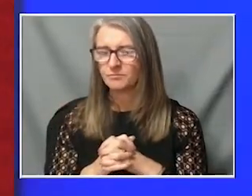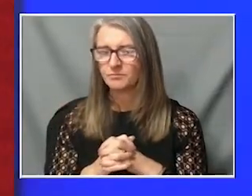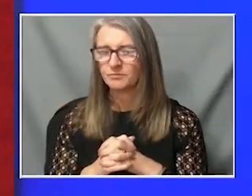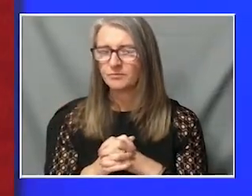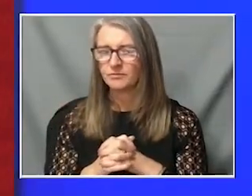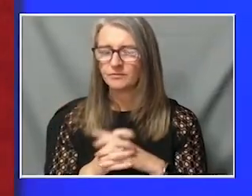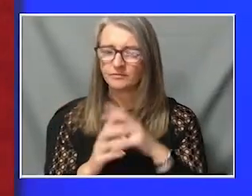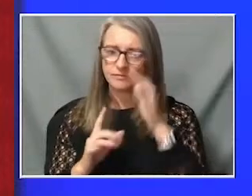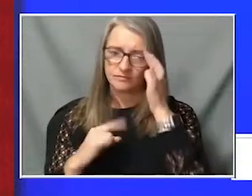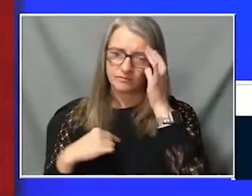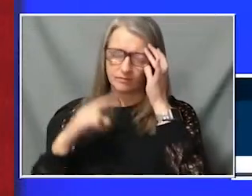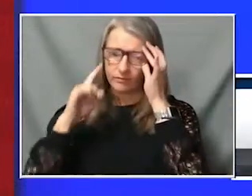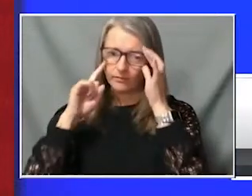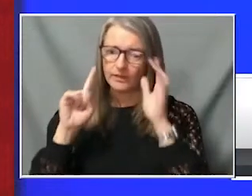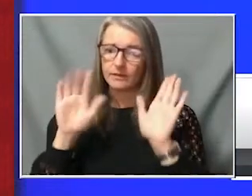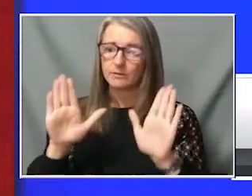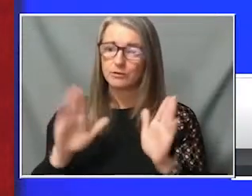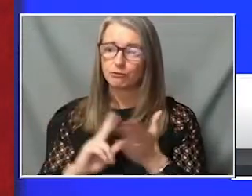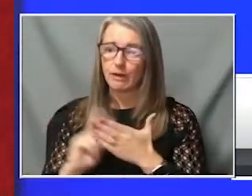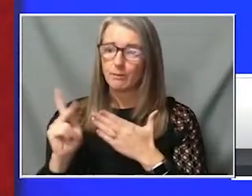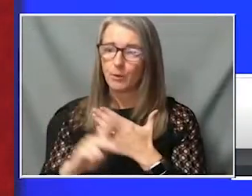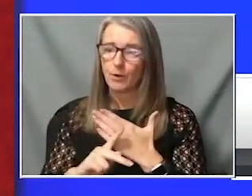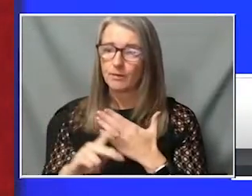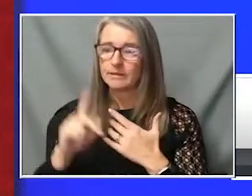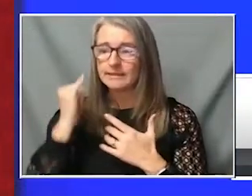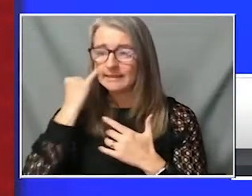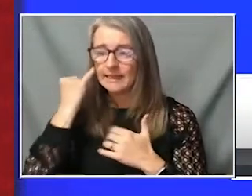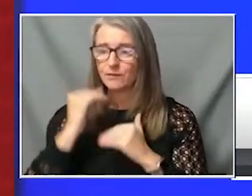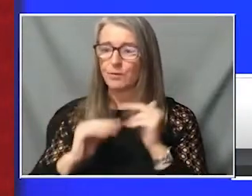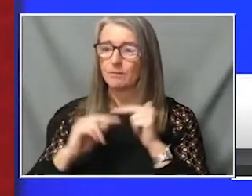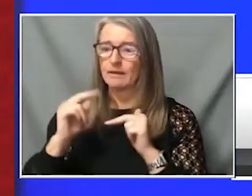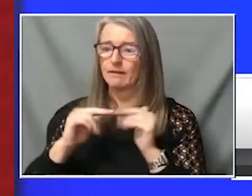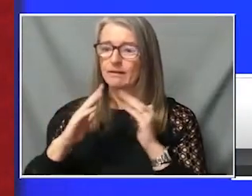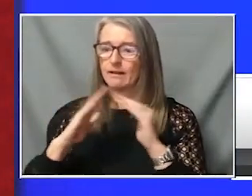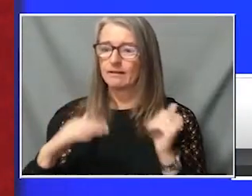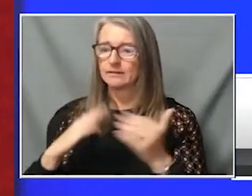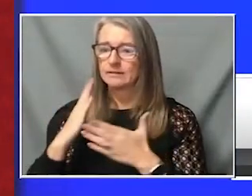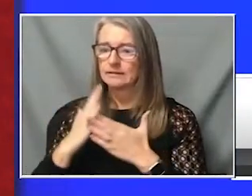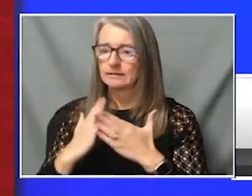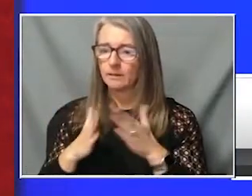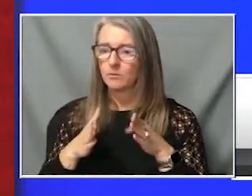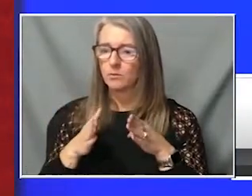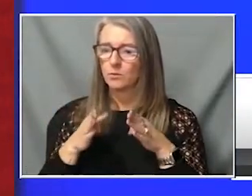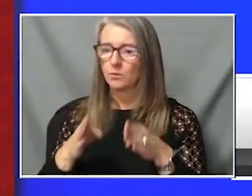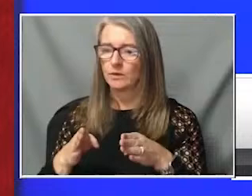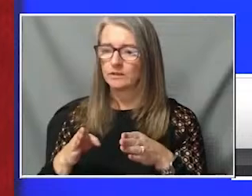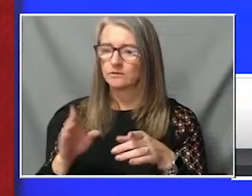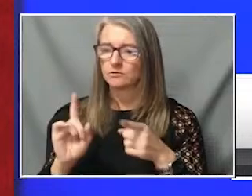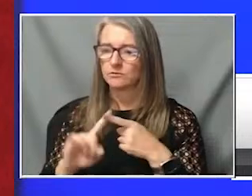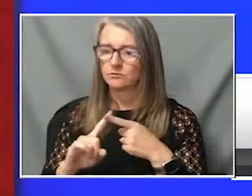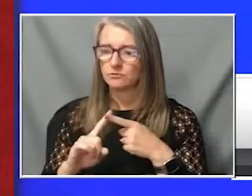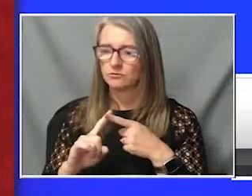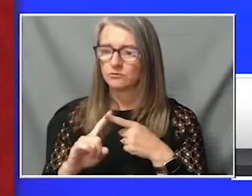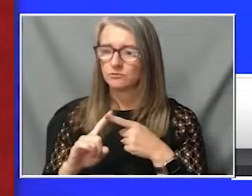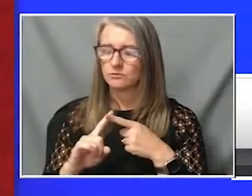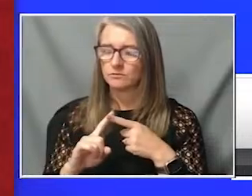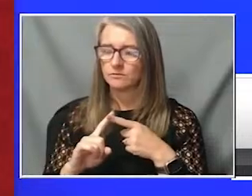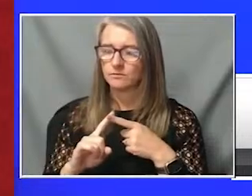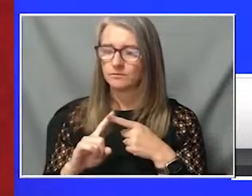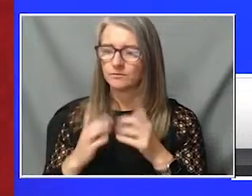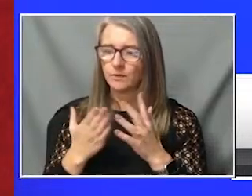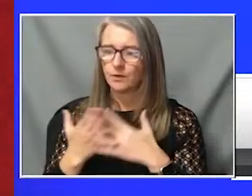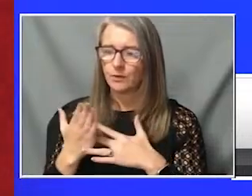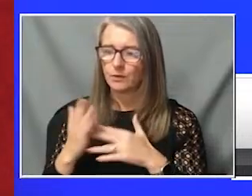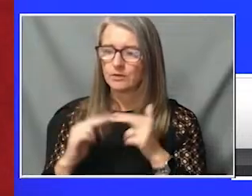it's been a great program. Mm-hmm. The other thing is, if you're building a house, there are strategies to go through to build